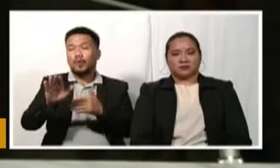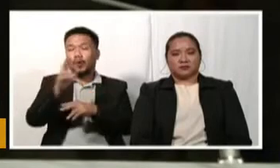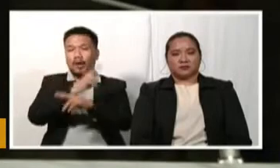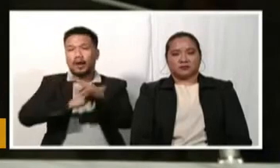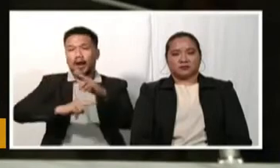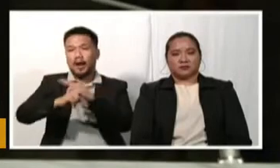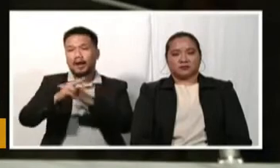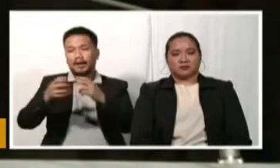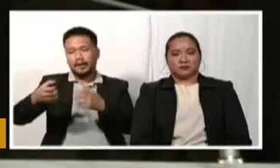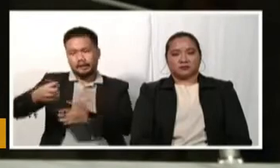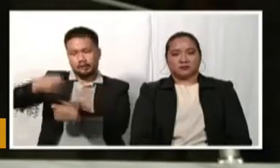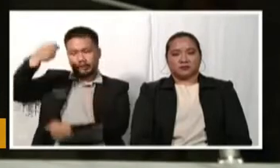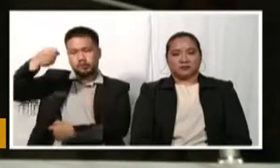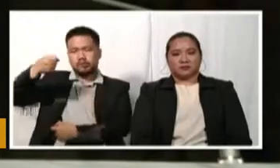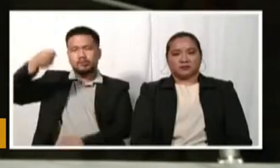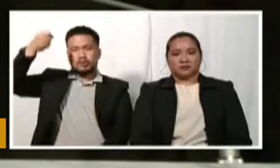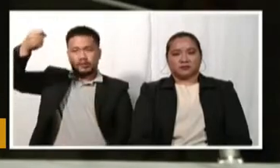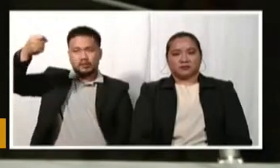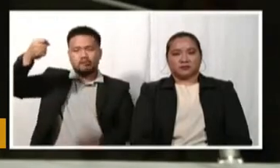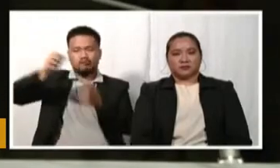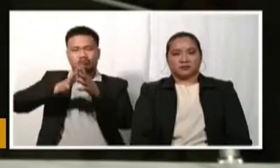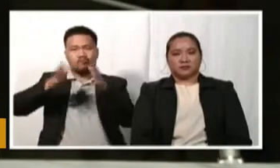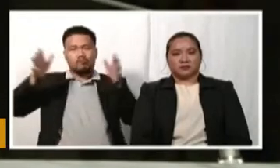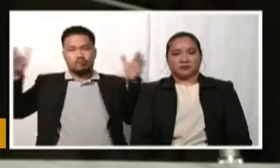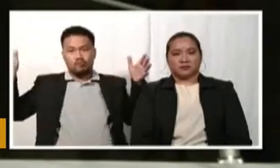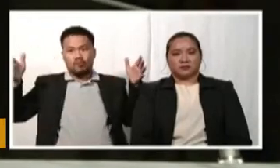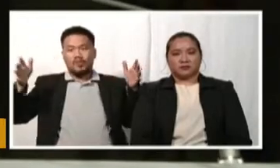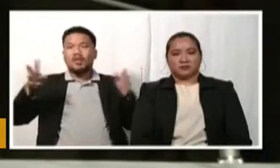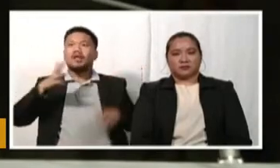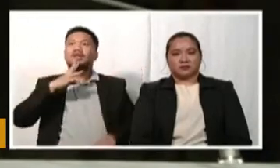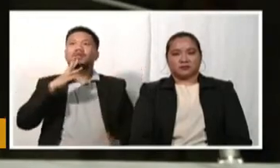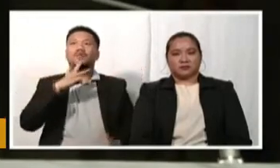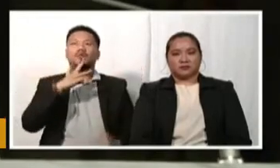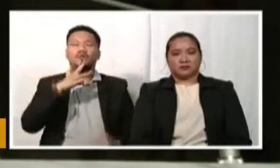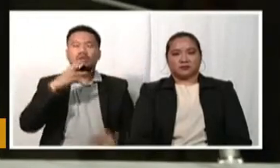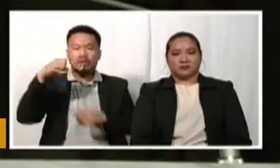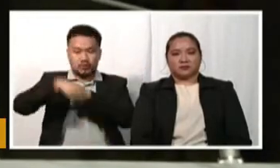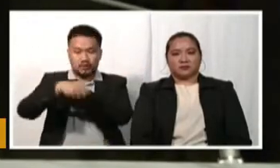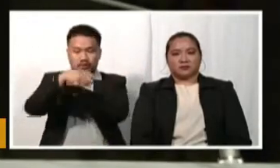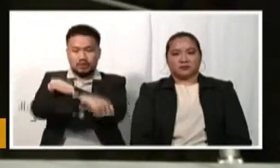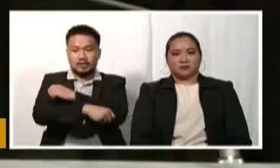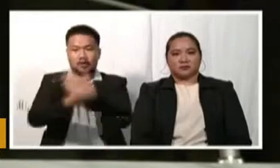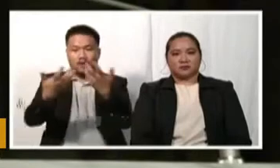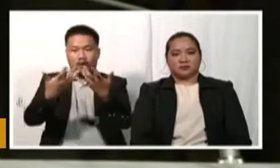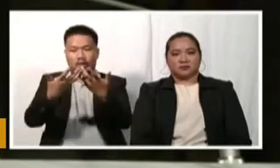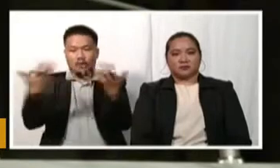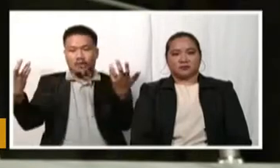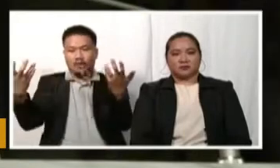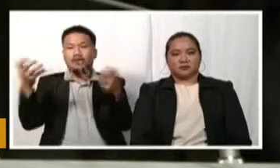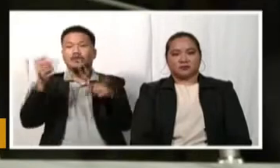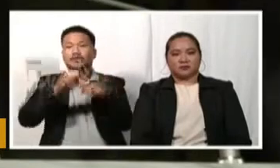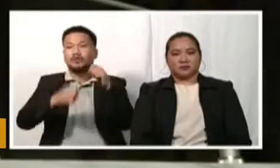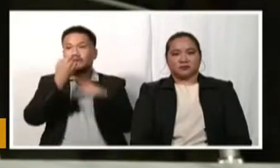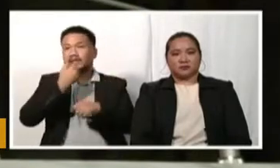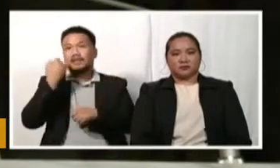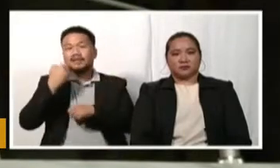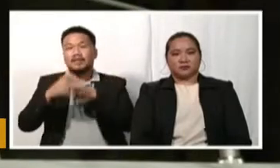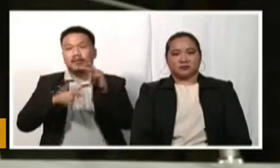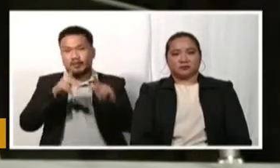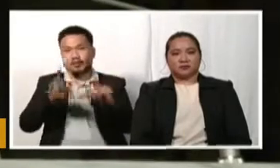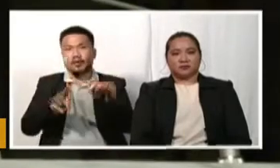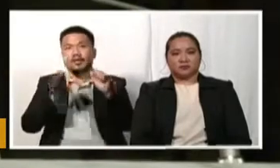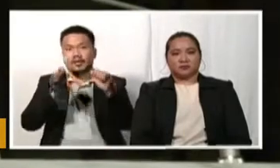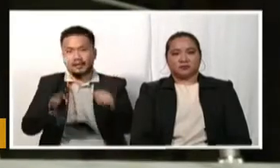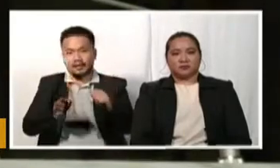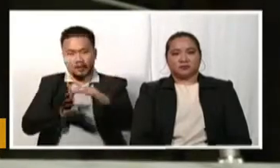outstretched over the sea, split the sea in two, that the Israelites may pass